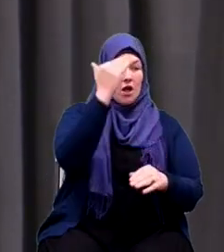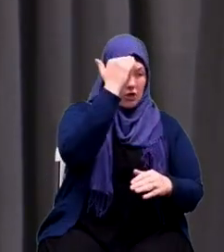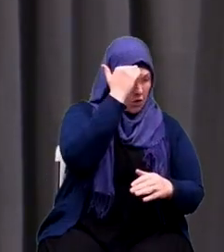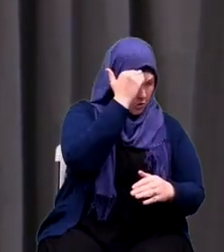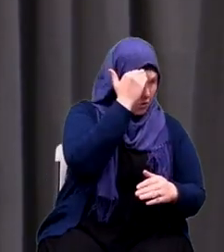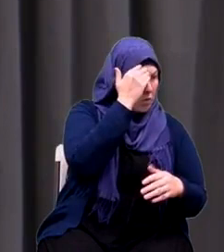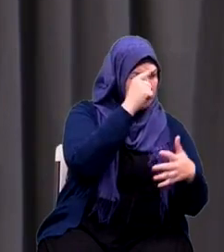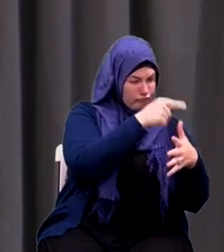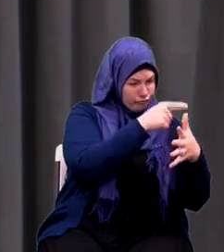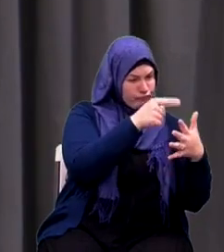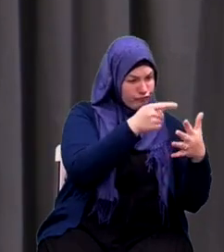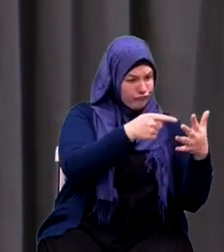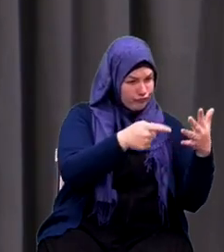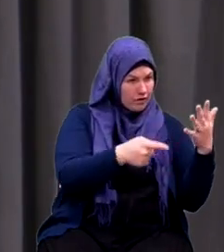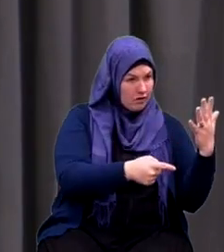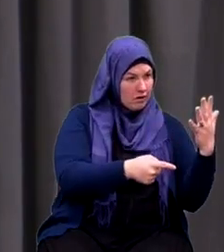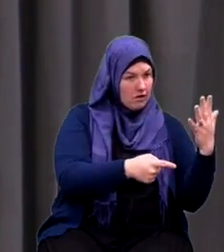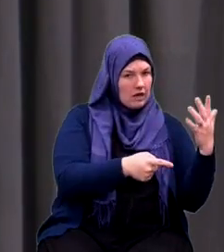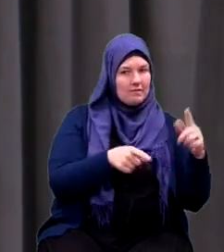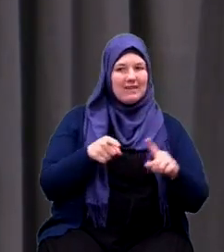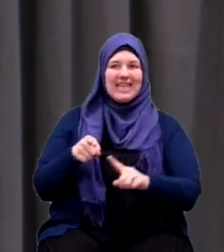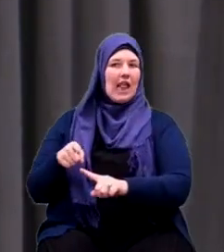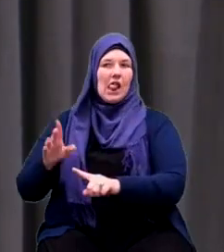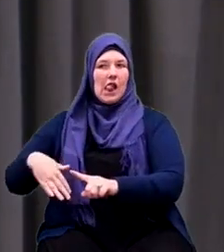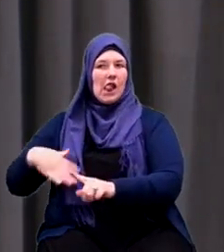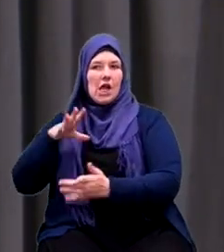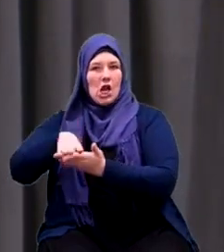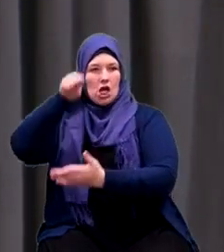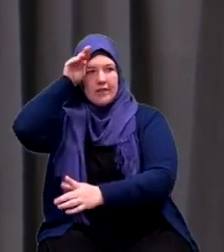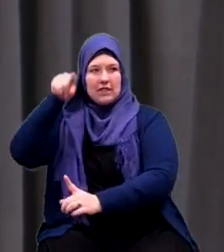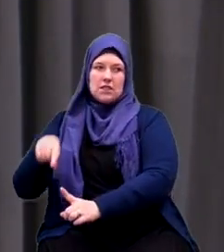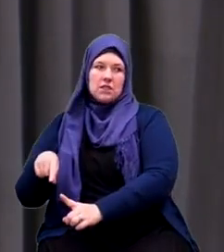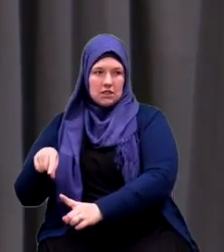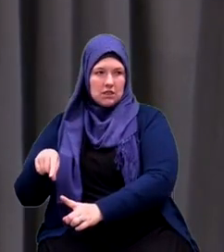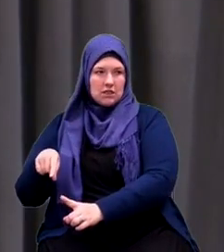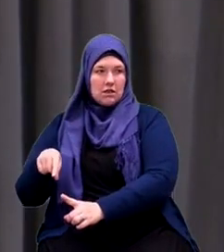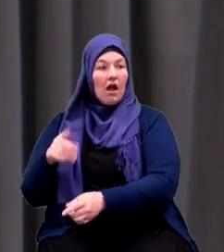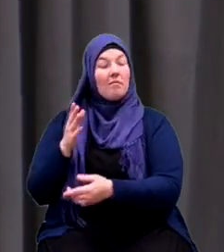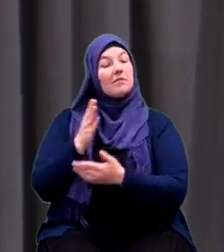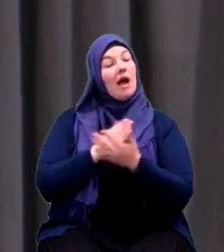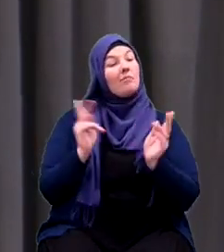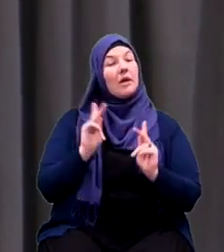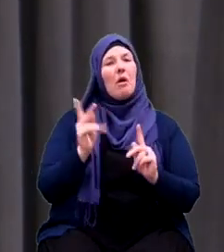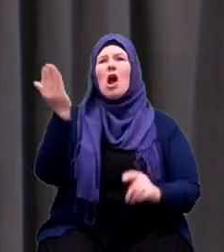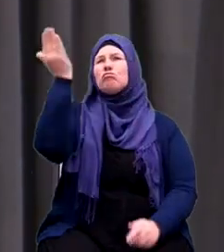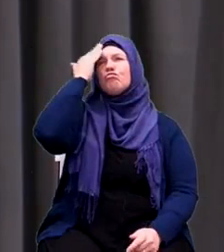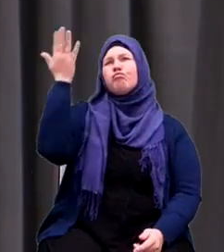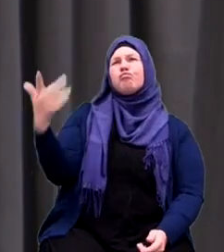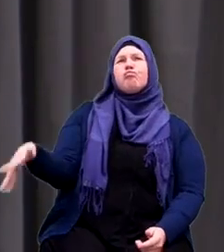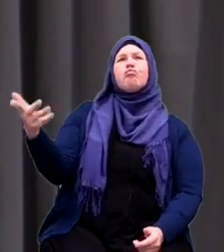know, and you're aware of what you don't know. So our community worldwide,